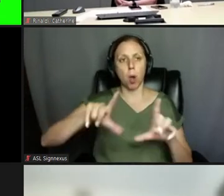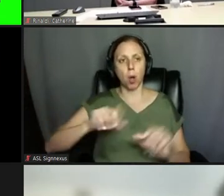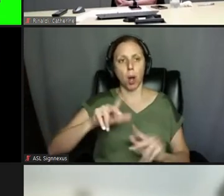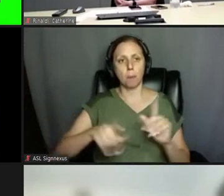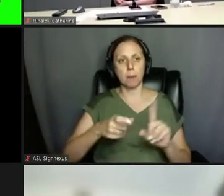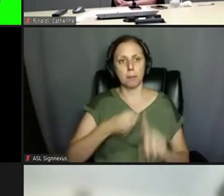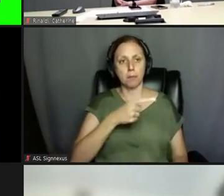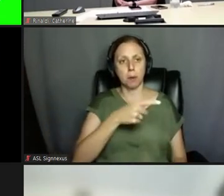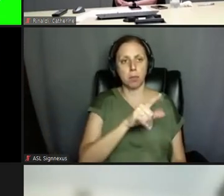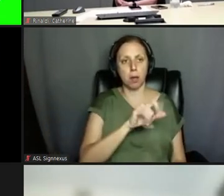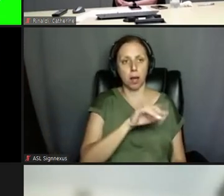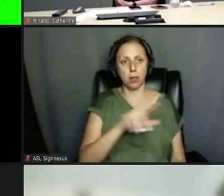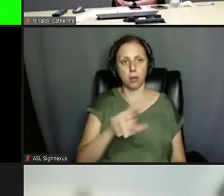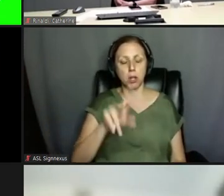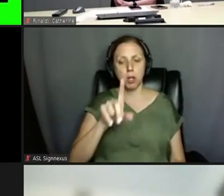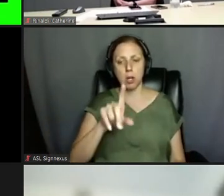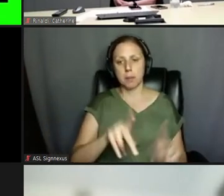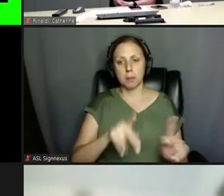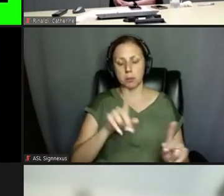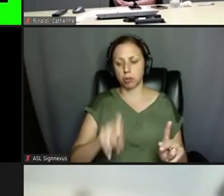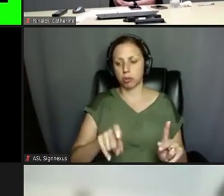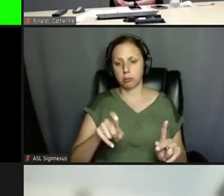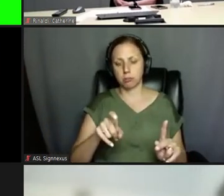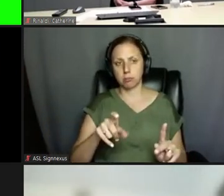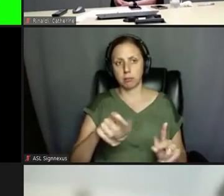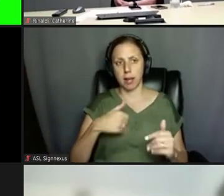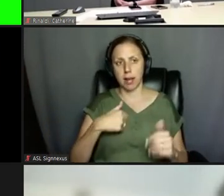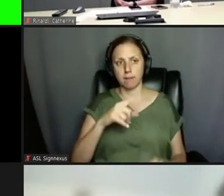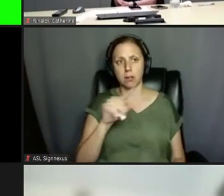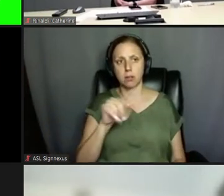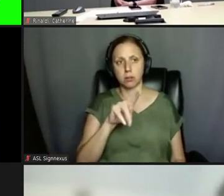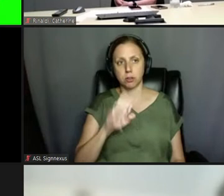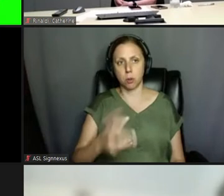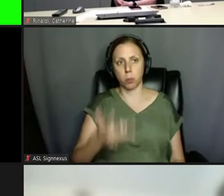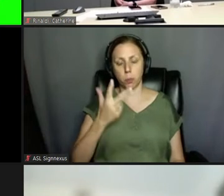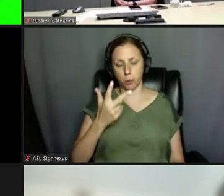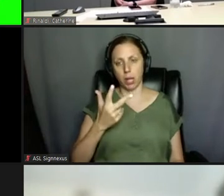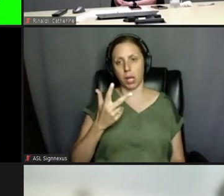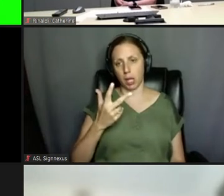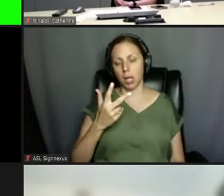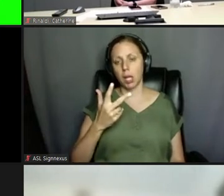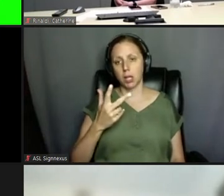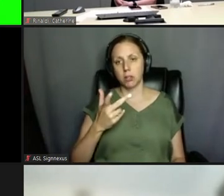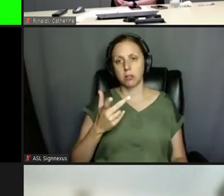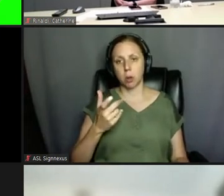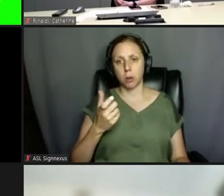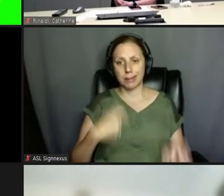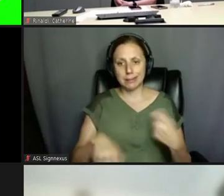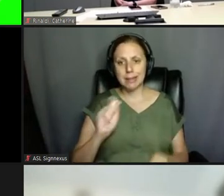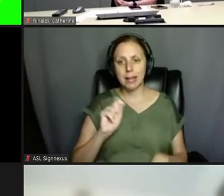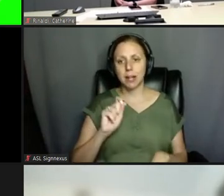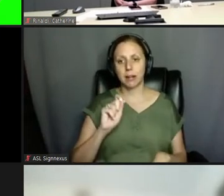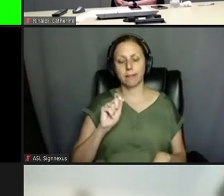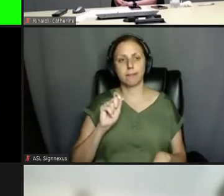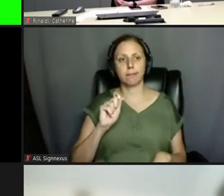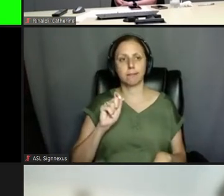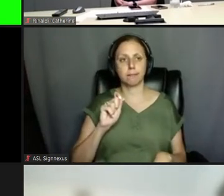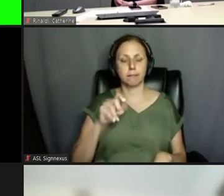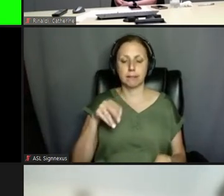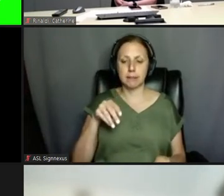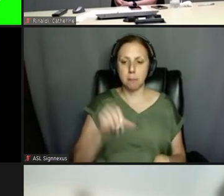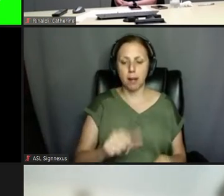Island should just be put, that should just be zone three. So, you know, instead of spending like so much of